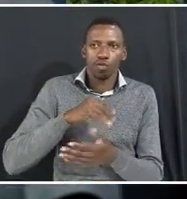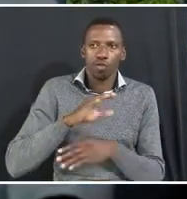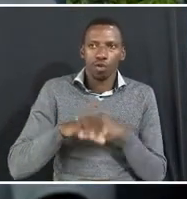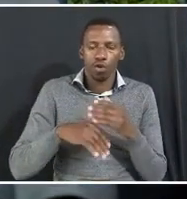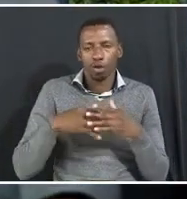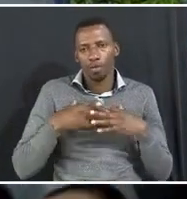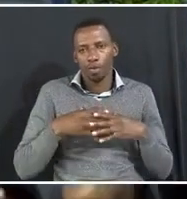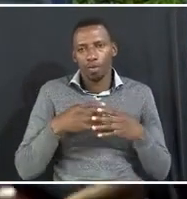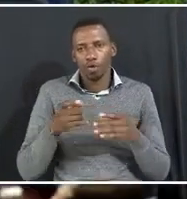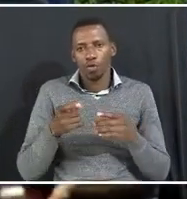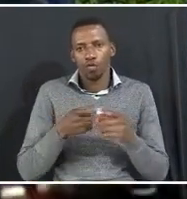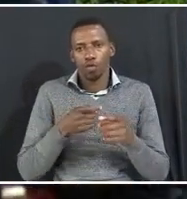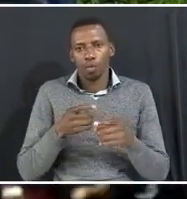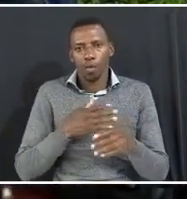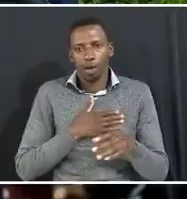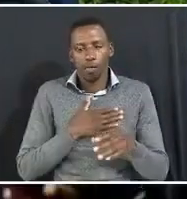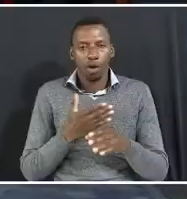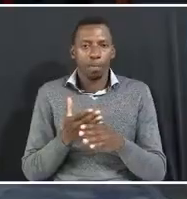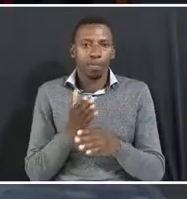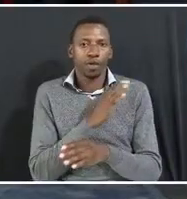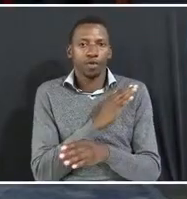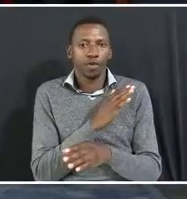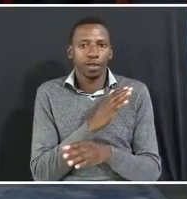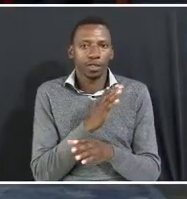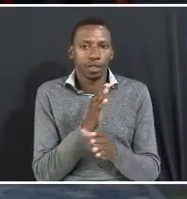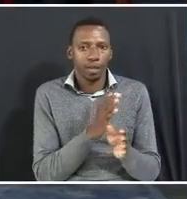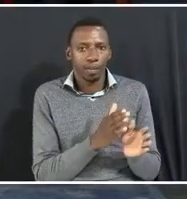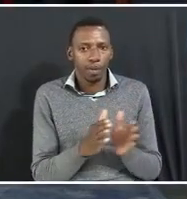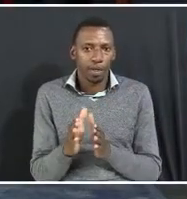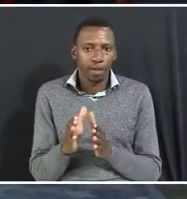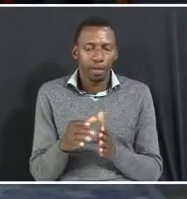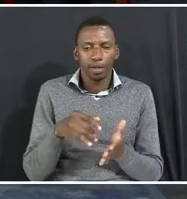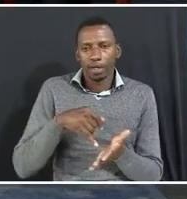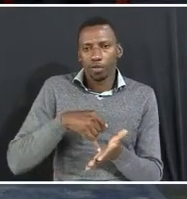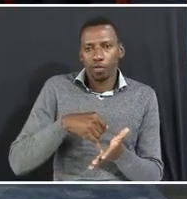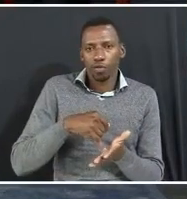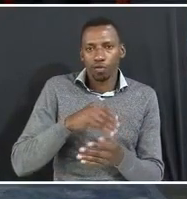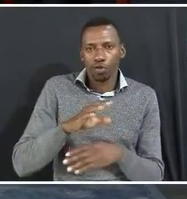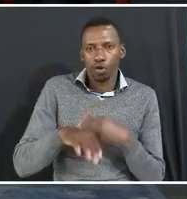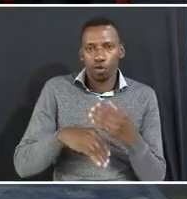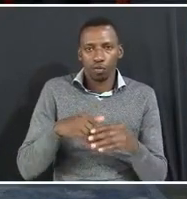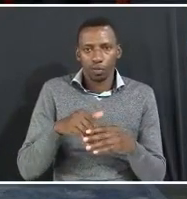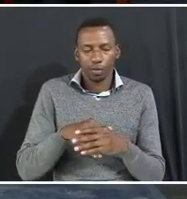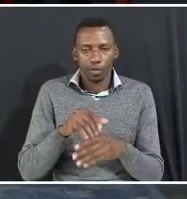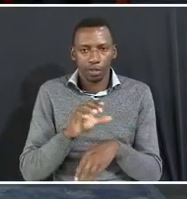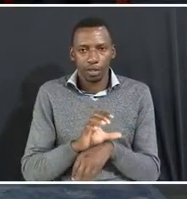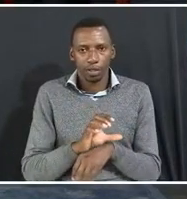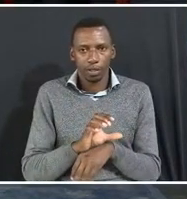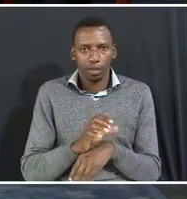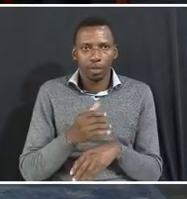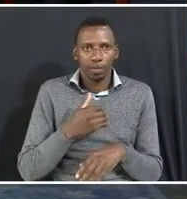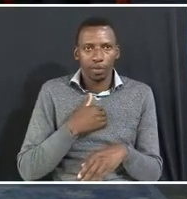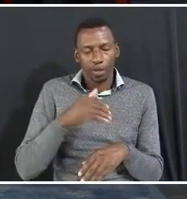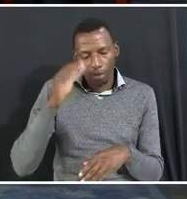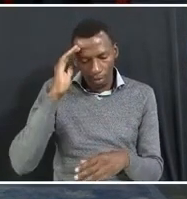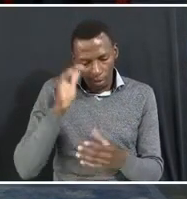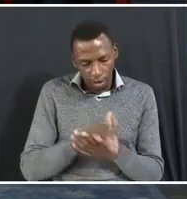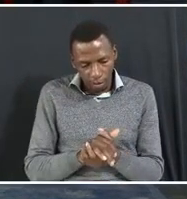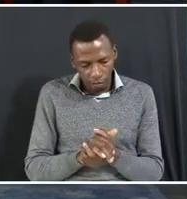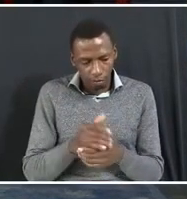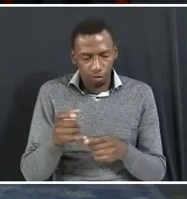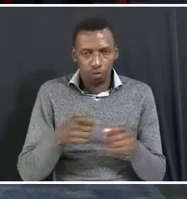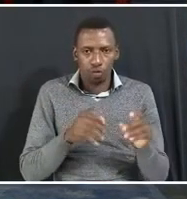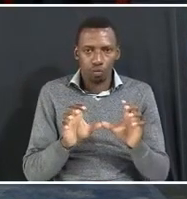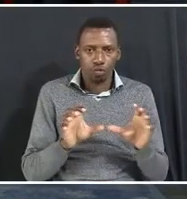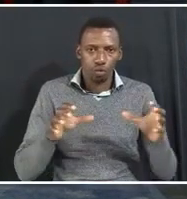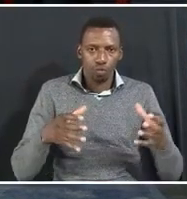previous strategy of involving everyone in the church, isn't it? I believe from the